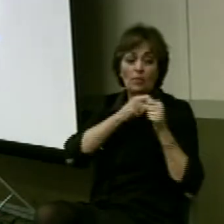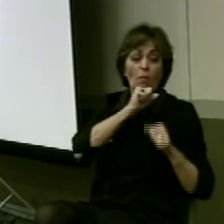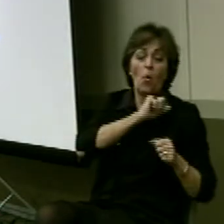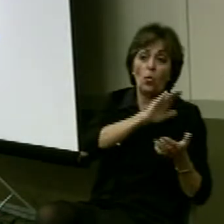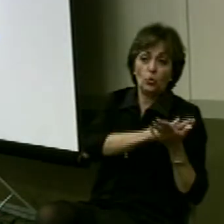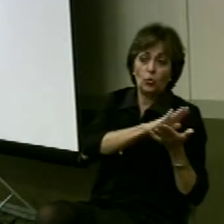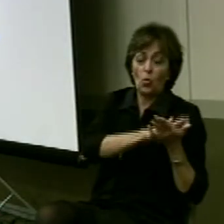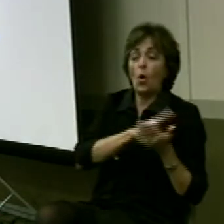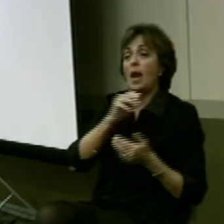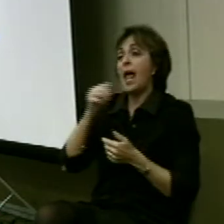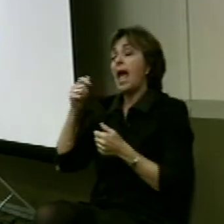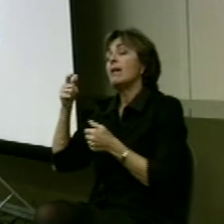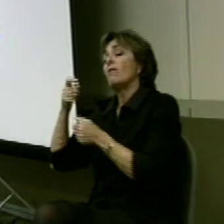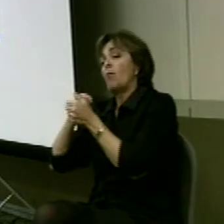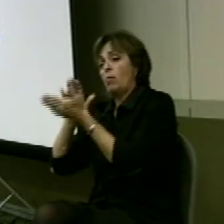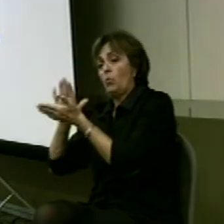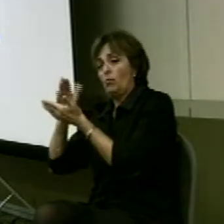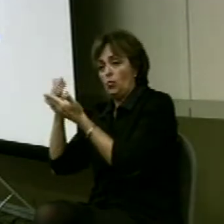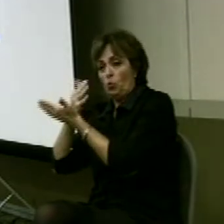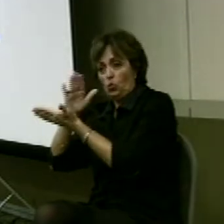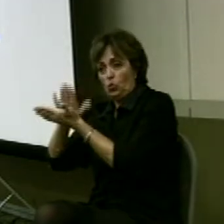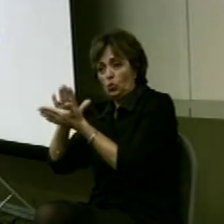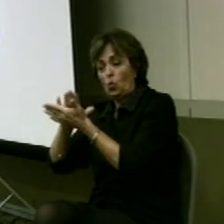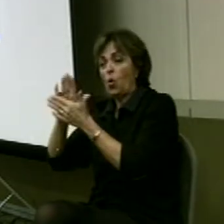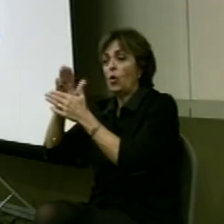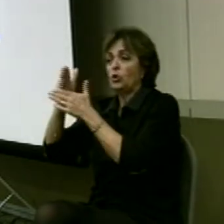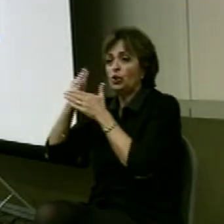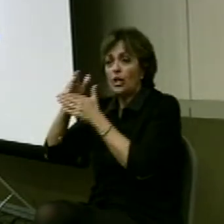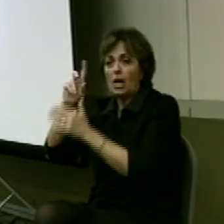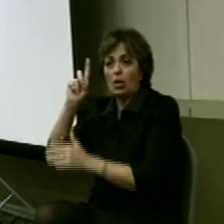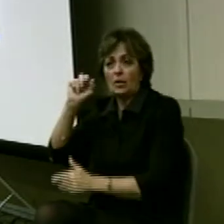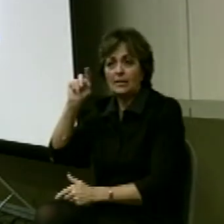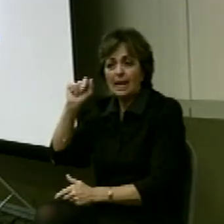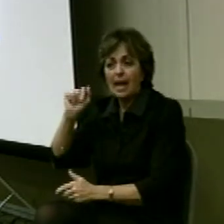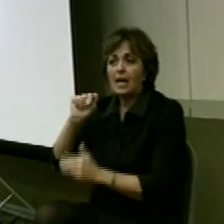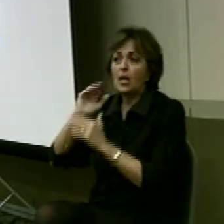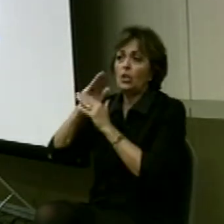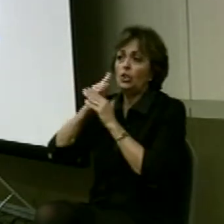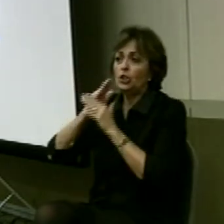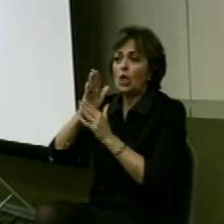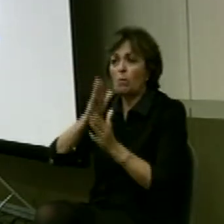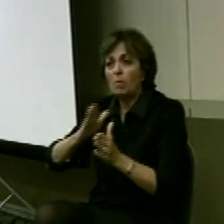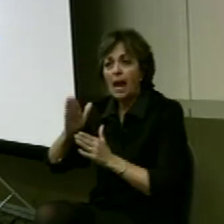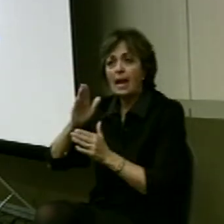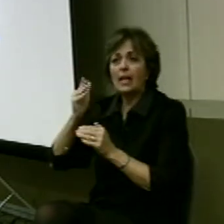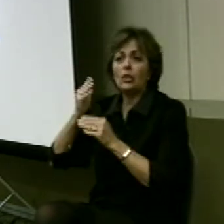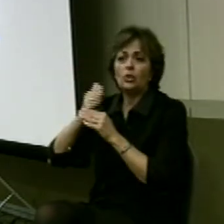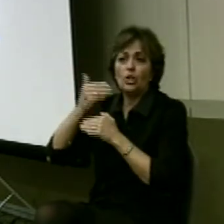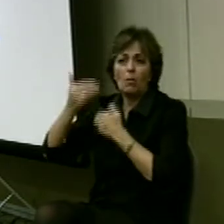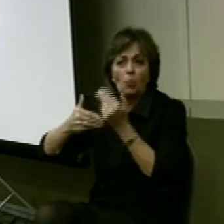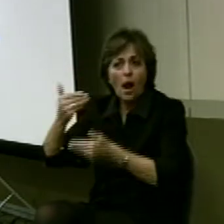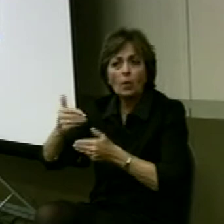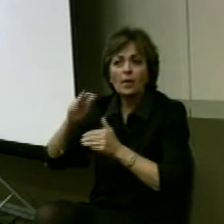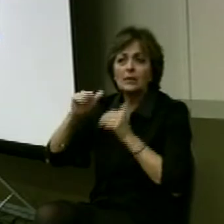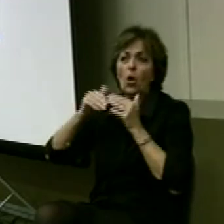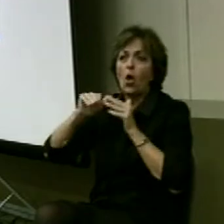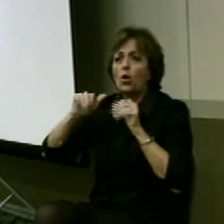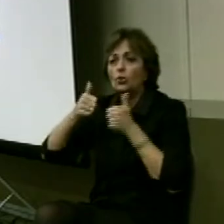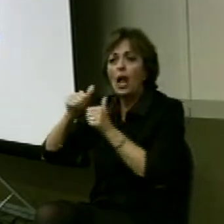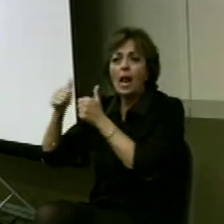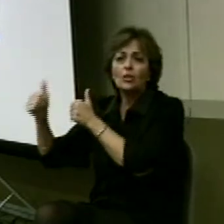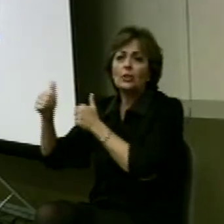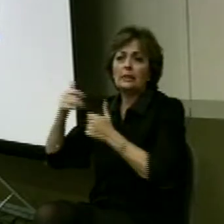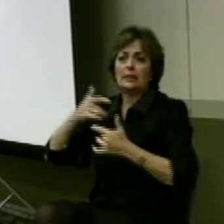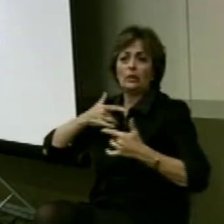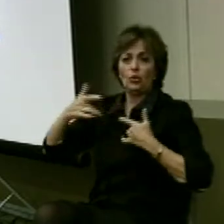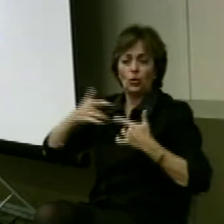all of the administration from his old school and from his new school. They shared data with me, they shared their planning, their